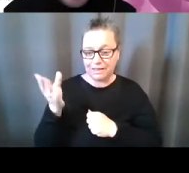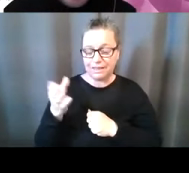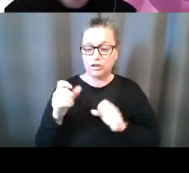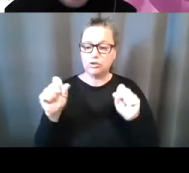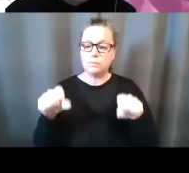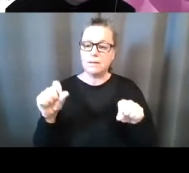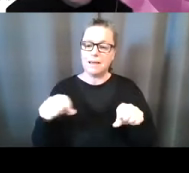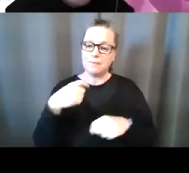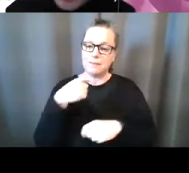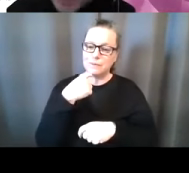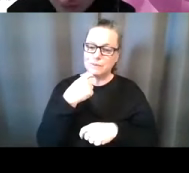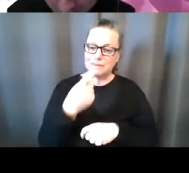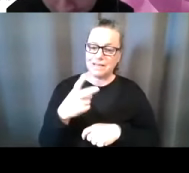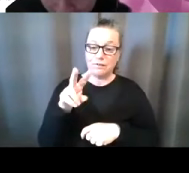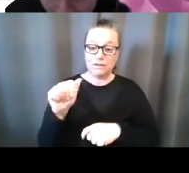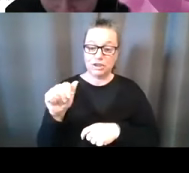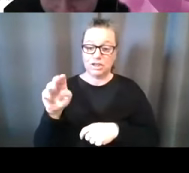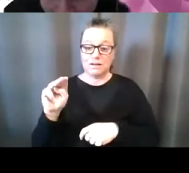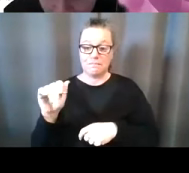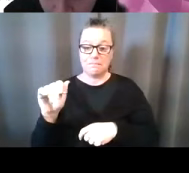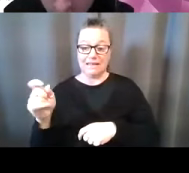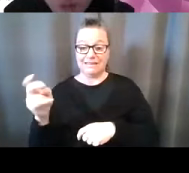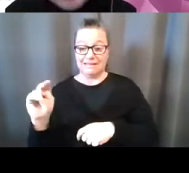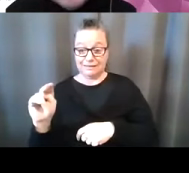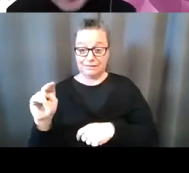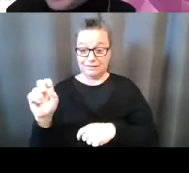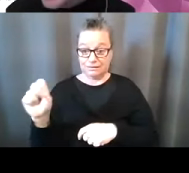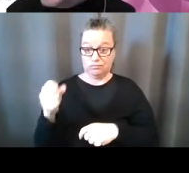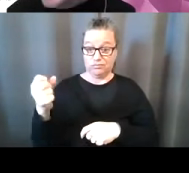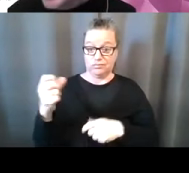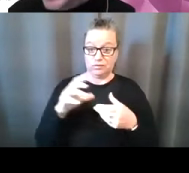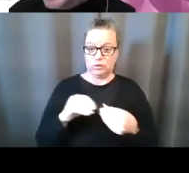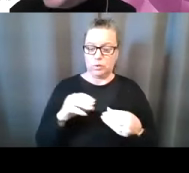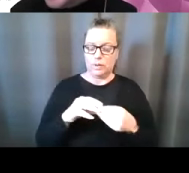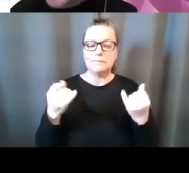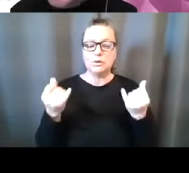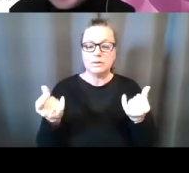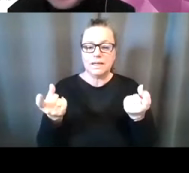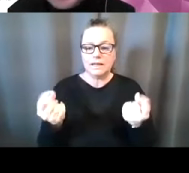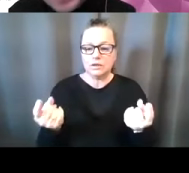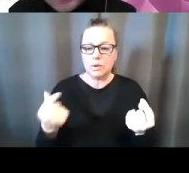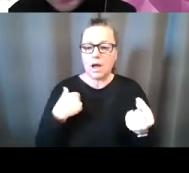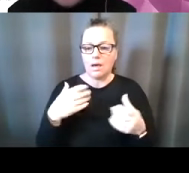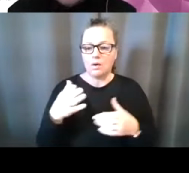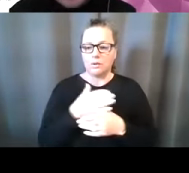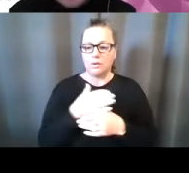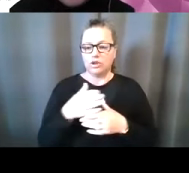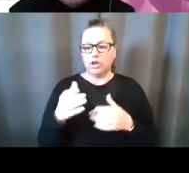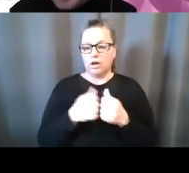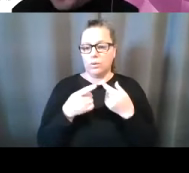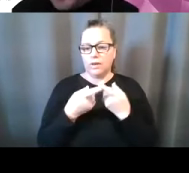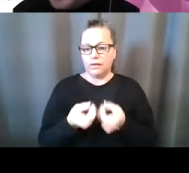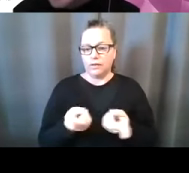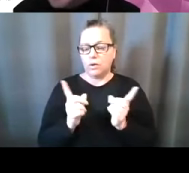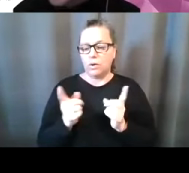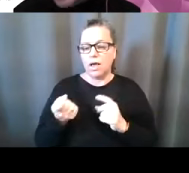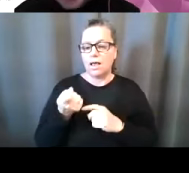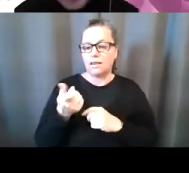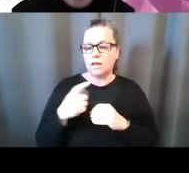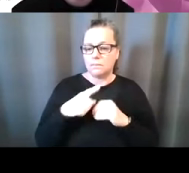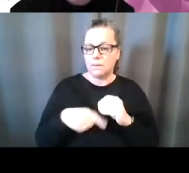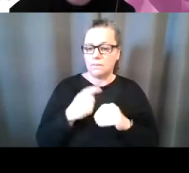you Virginia Mason's story. So today what we're going to do is I'm going to be sharing with you a little bit about